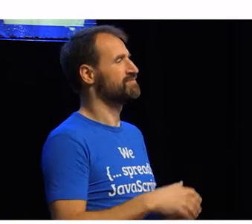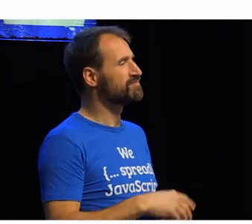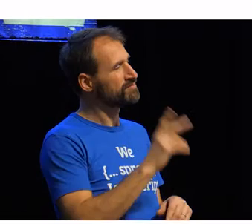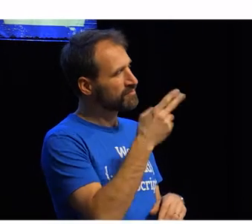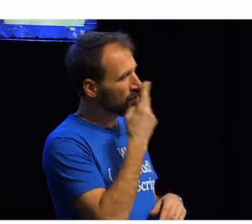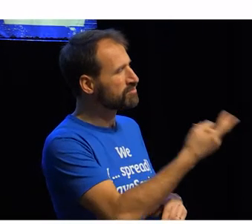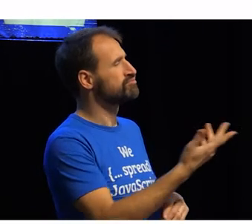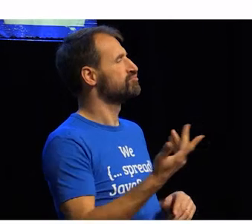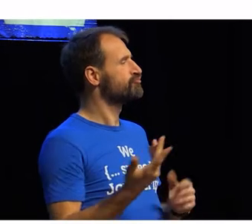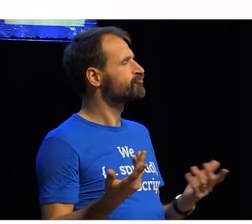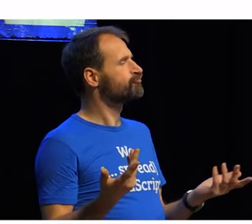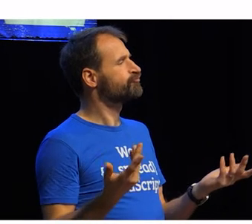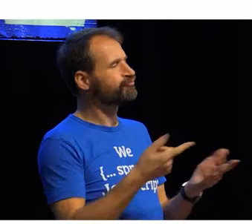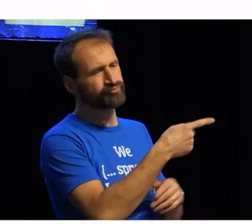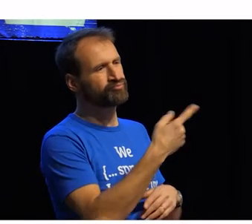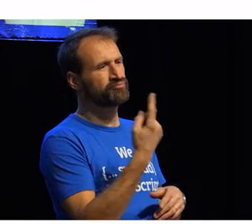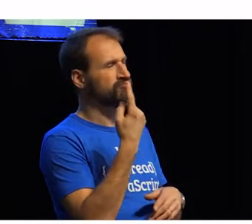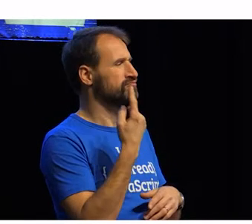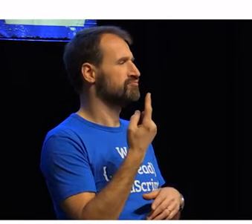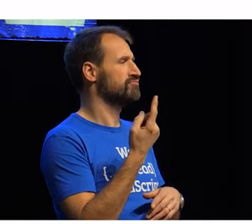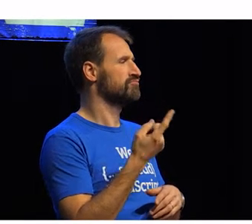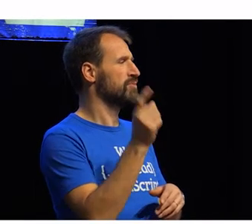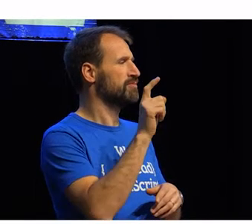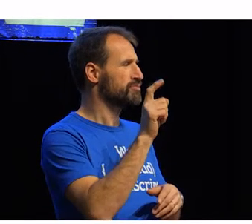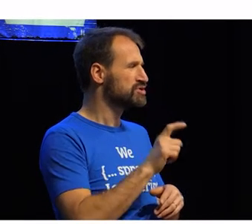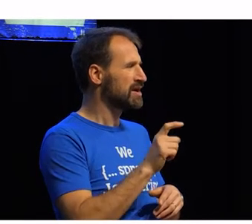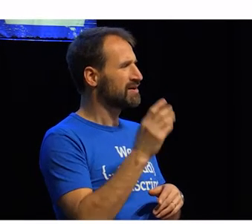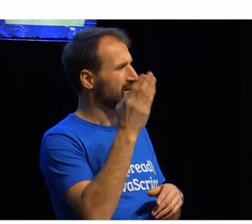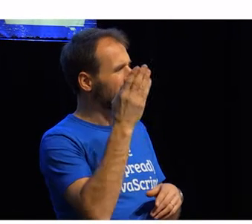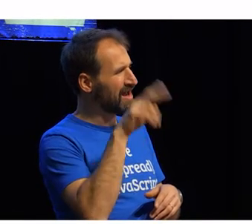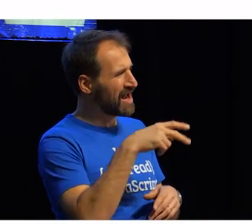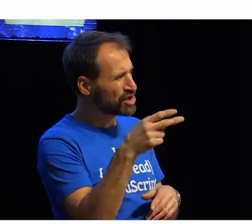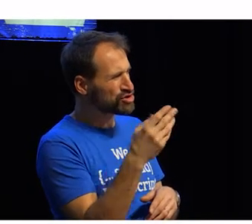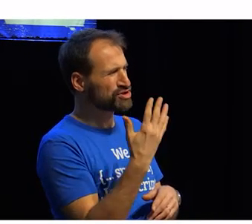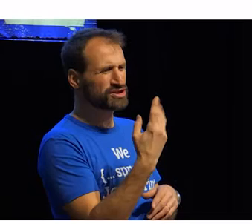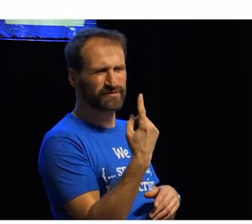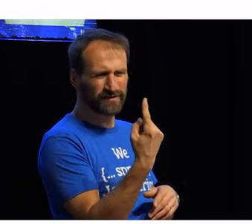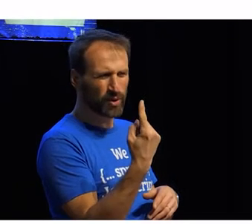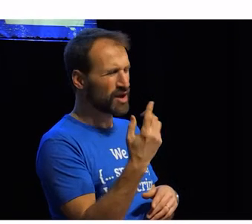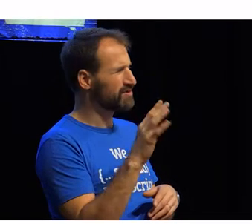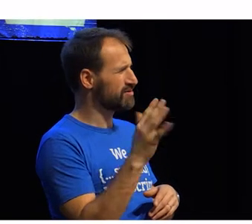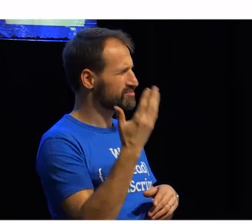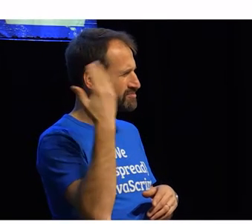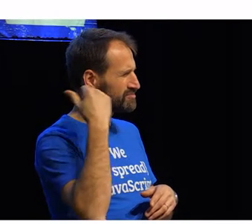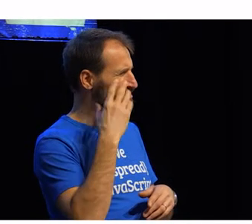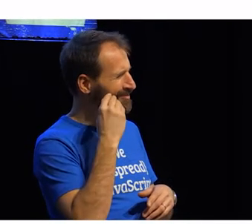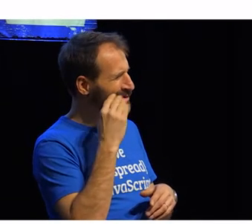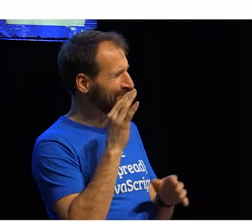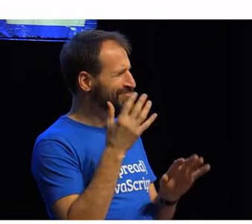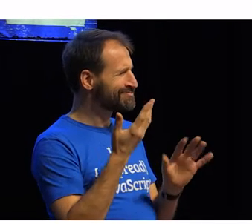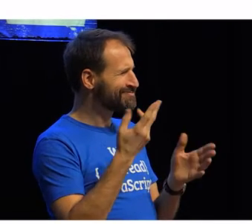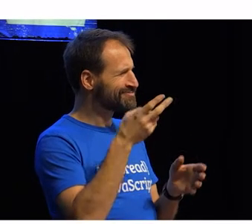Colin with ampersand in a hash and I think it's a 51 and also from kind of past experience I know that I also need to encode